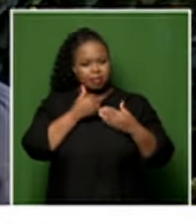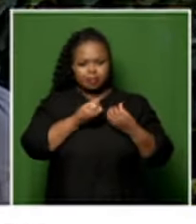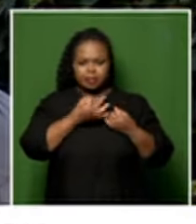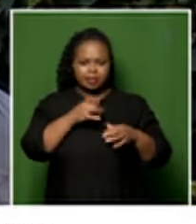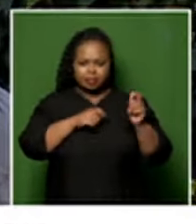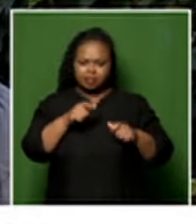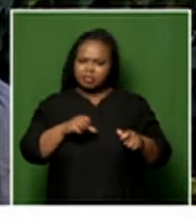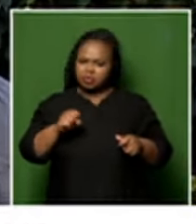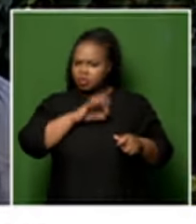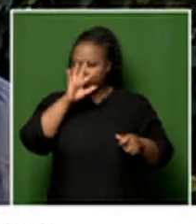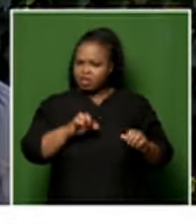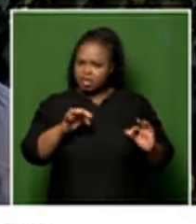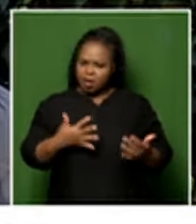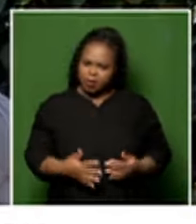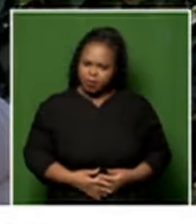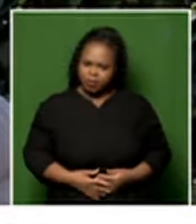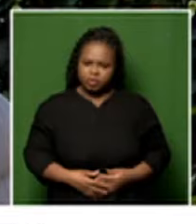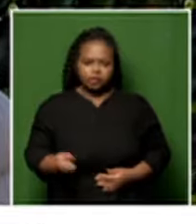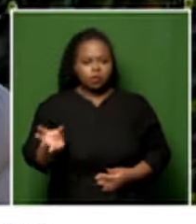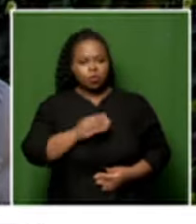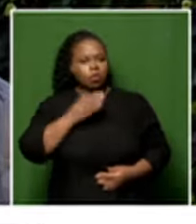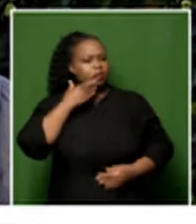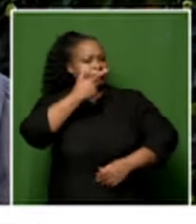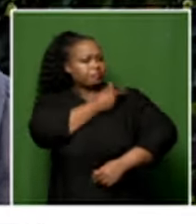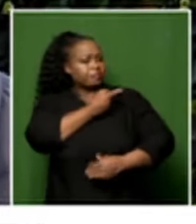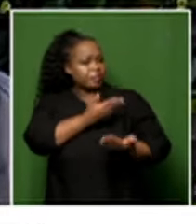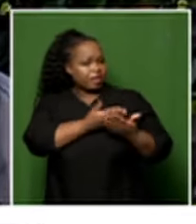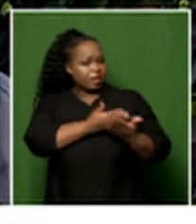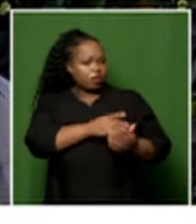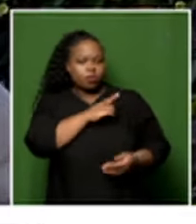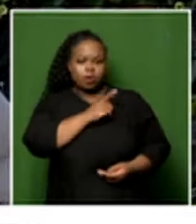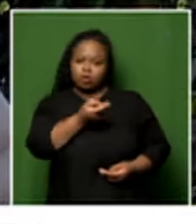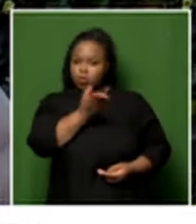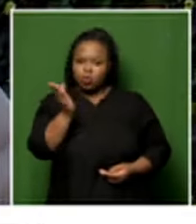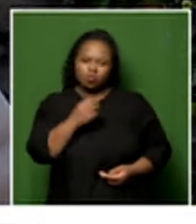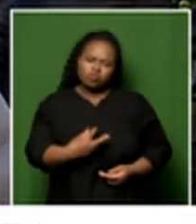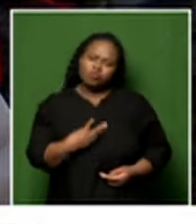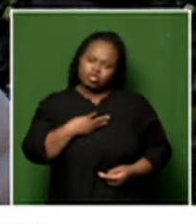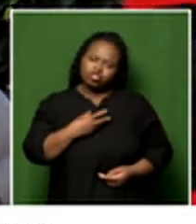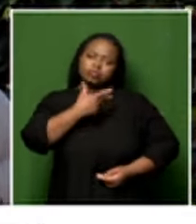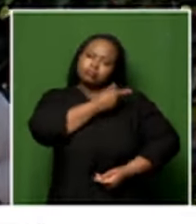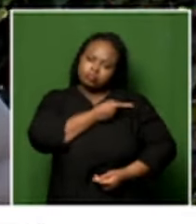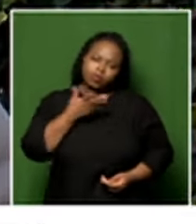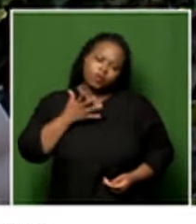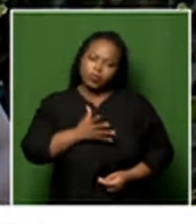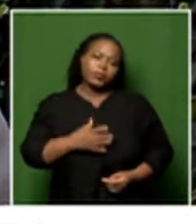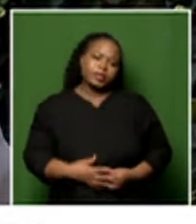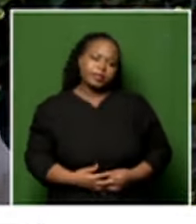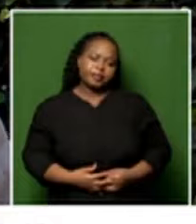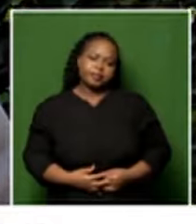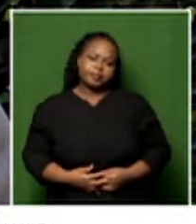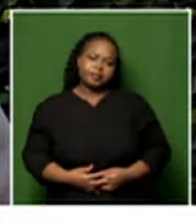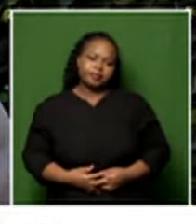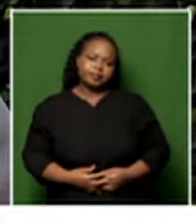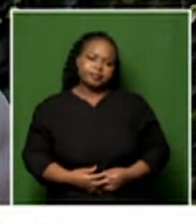of South Africans? Should everyone get vaccinated? And I'm sure this is everyone's wish to get every